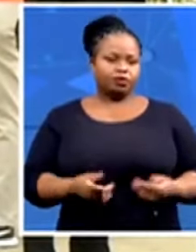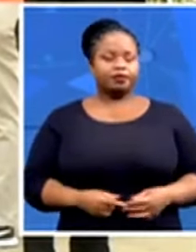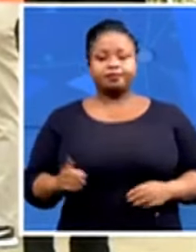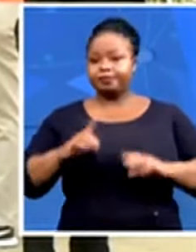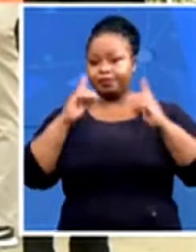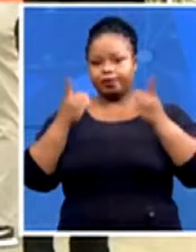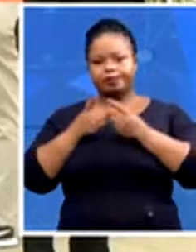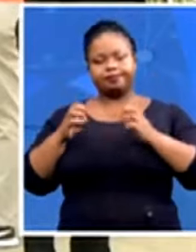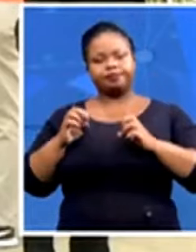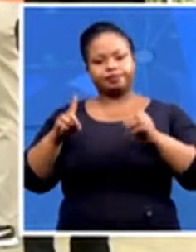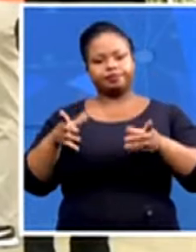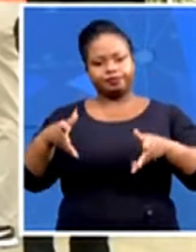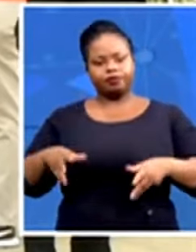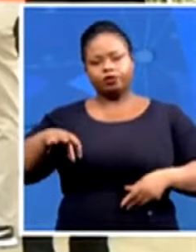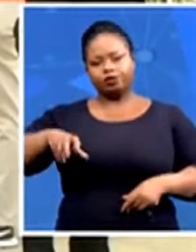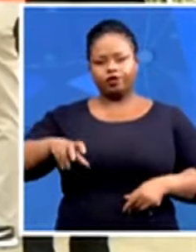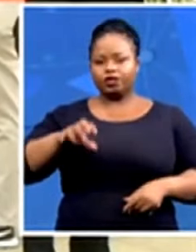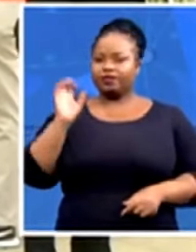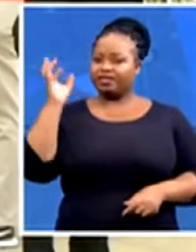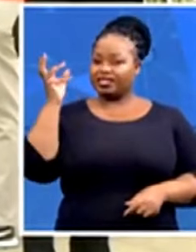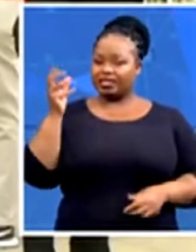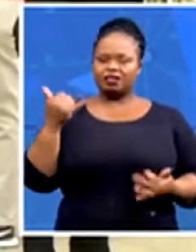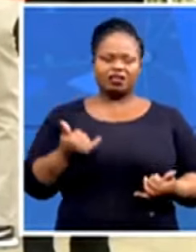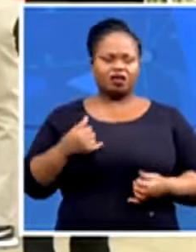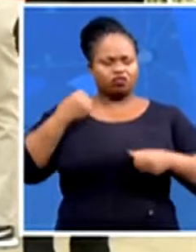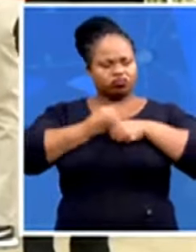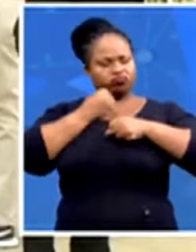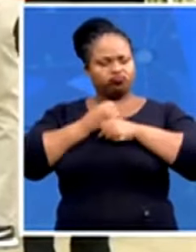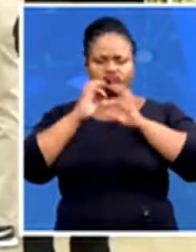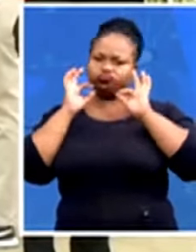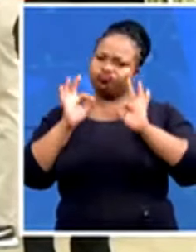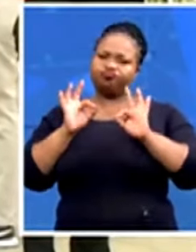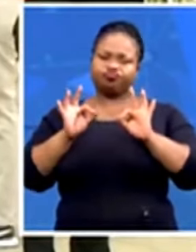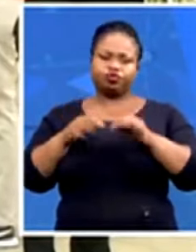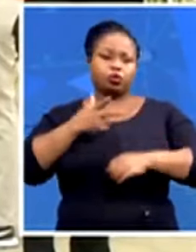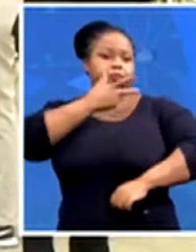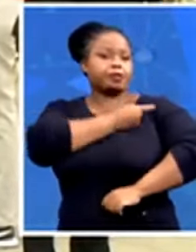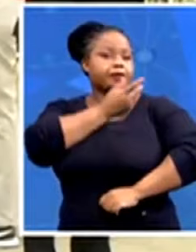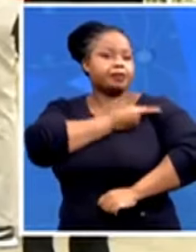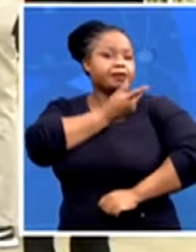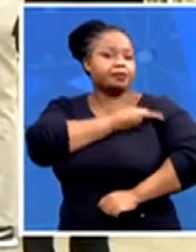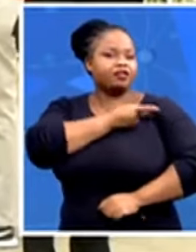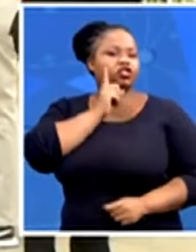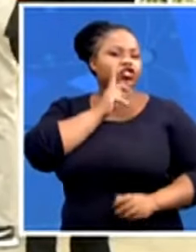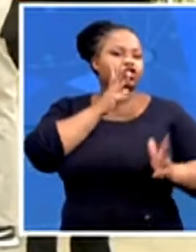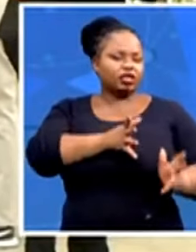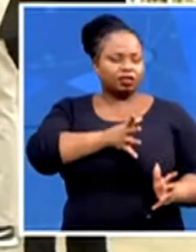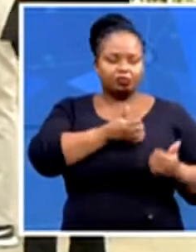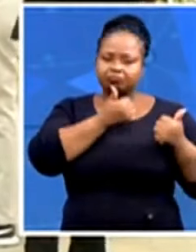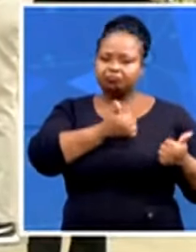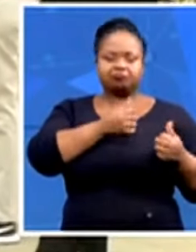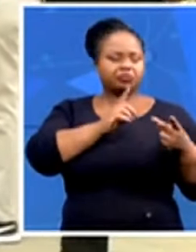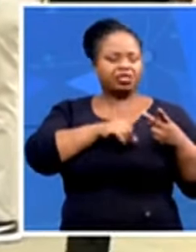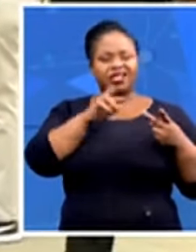been doing quite well in terms of vaccinating teachers and other supporting staff,